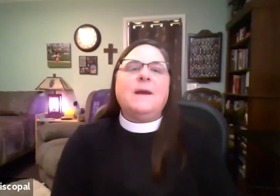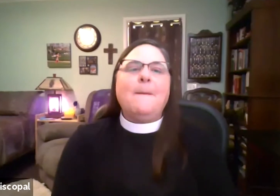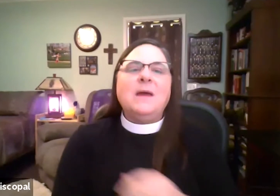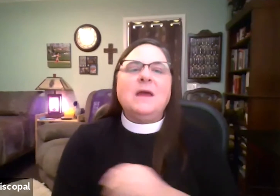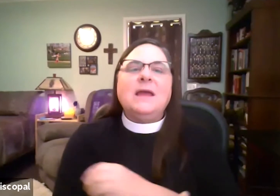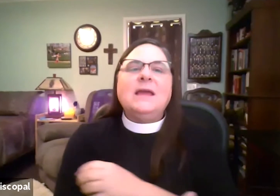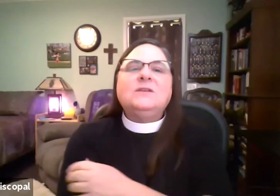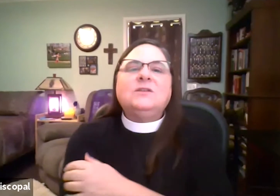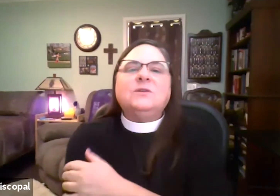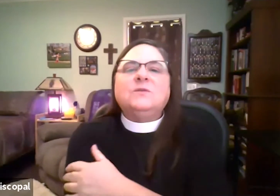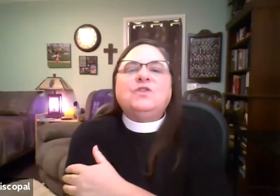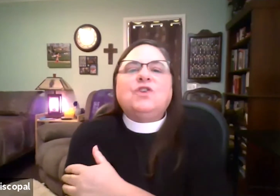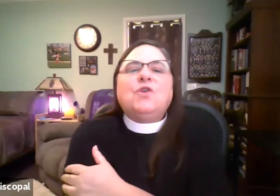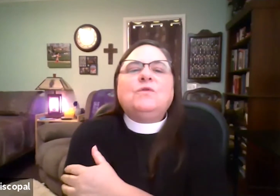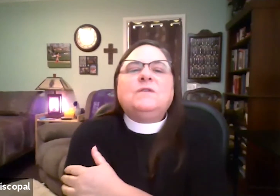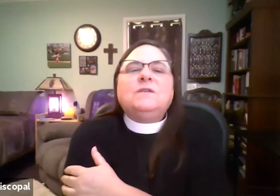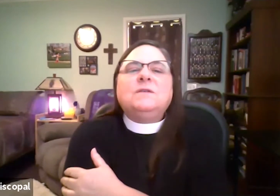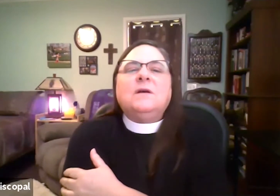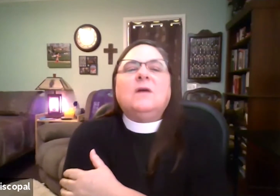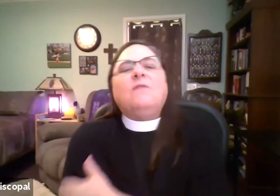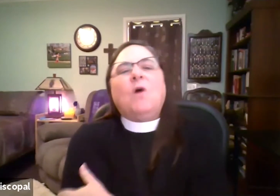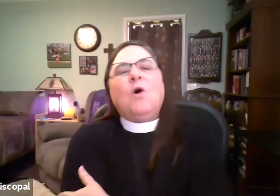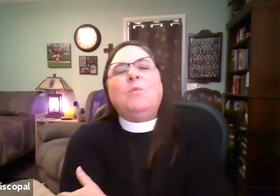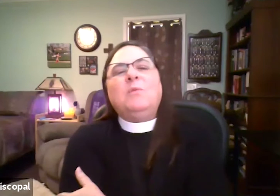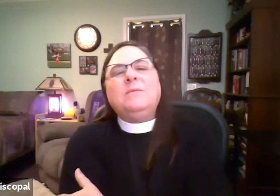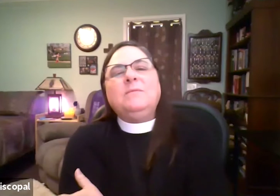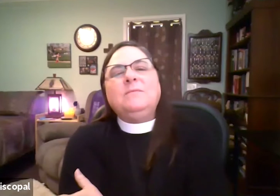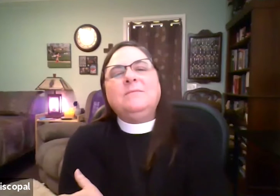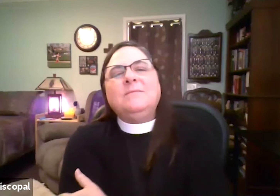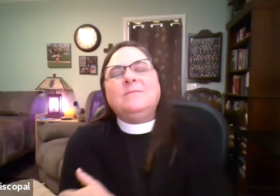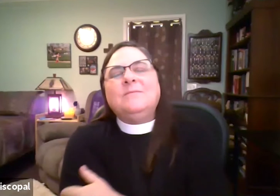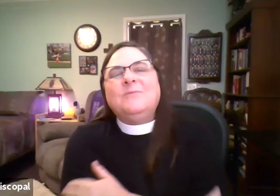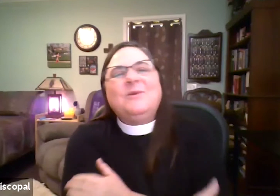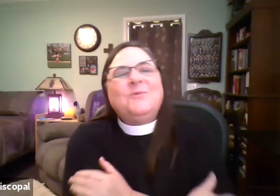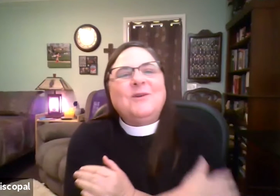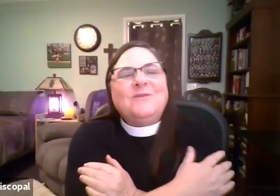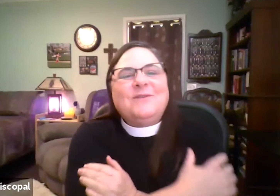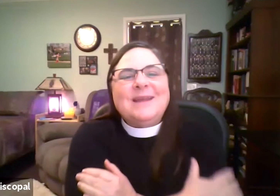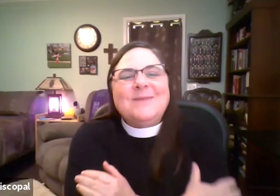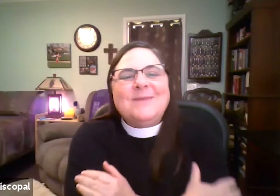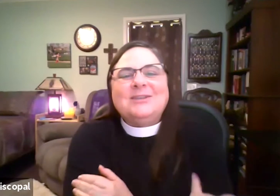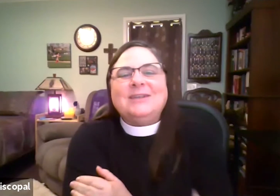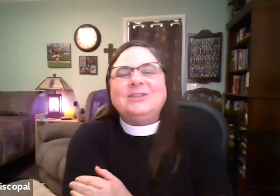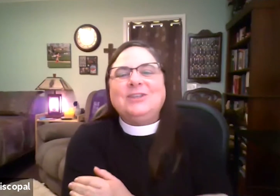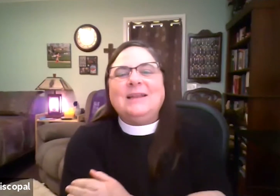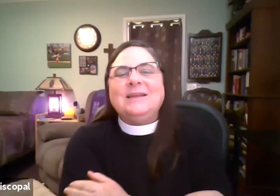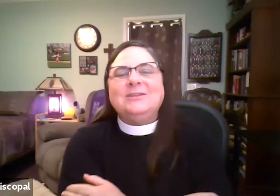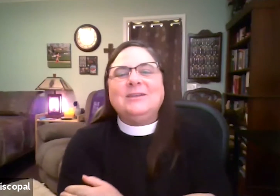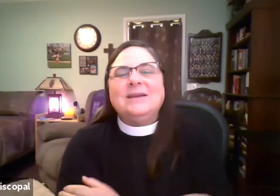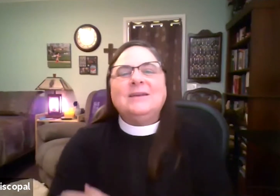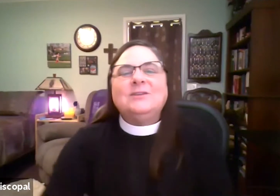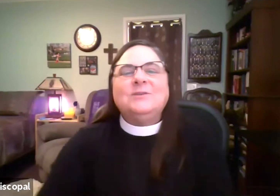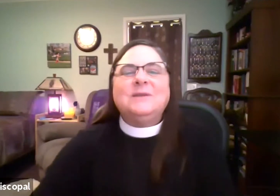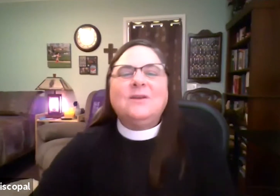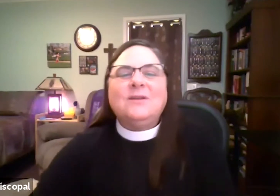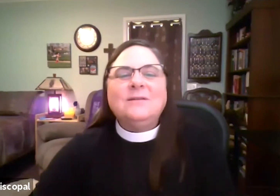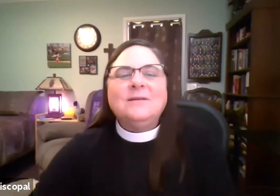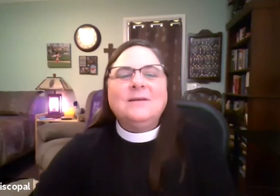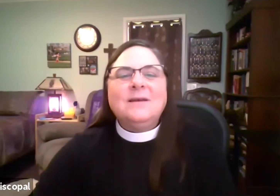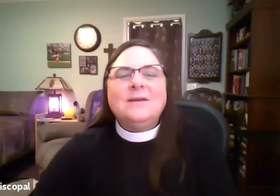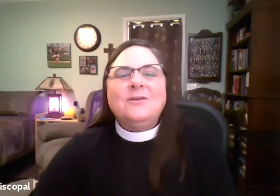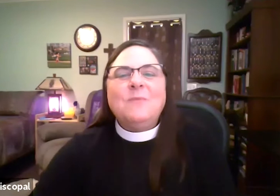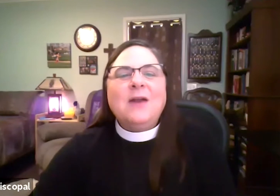hew them into stones of hope. What a wonderful image and challenge to us